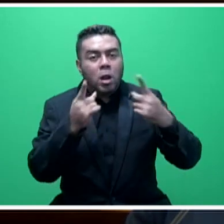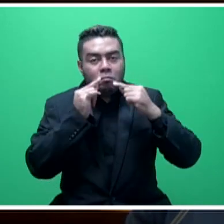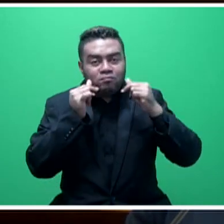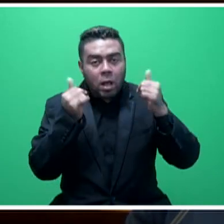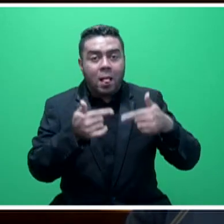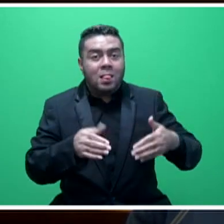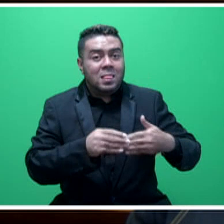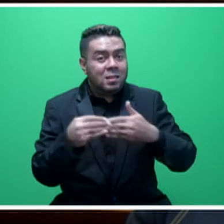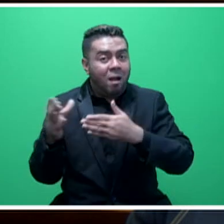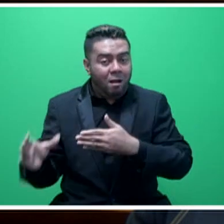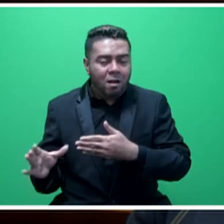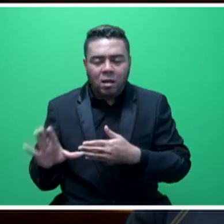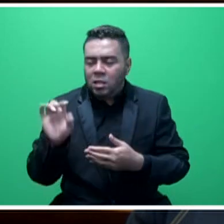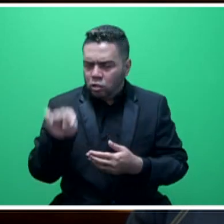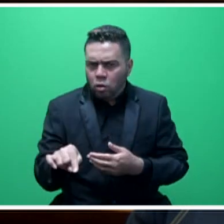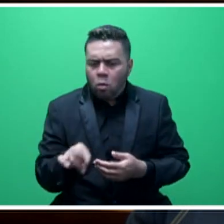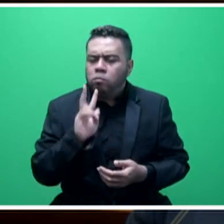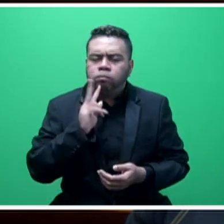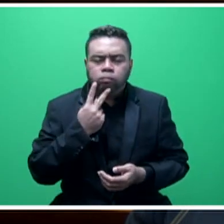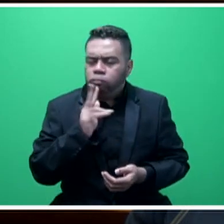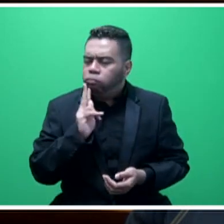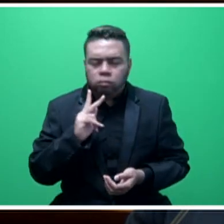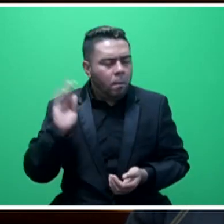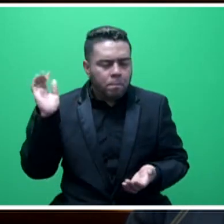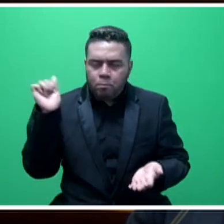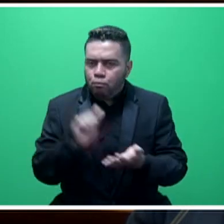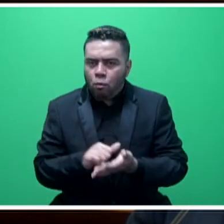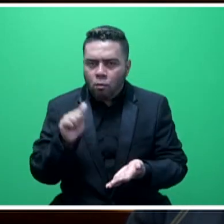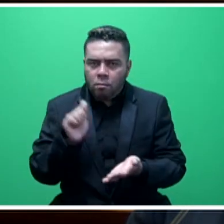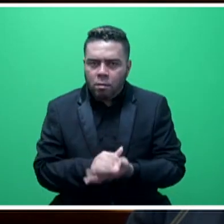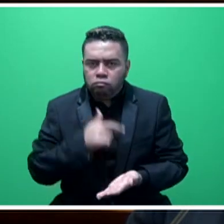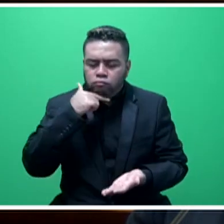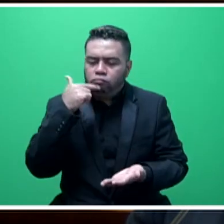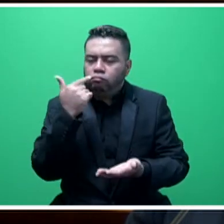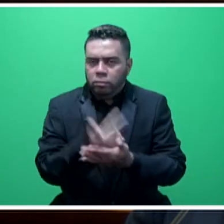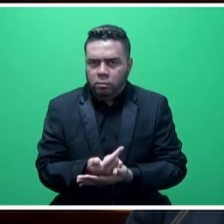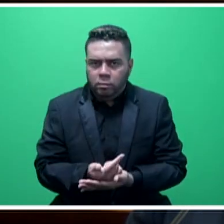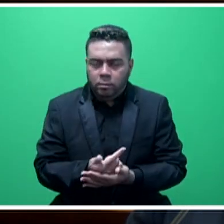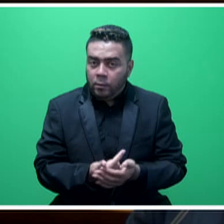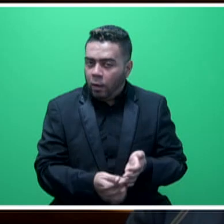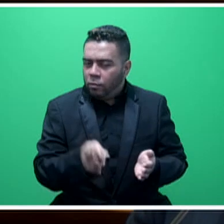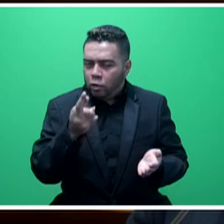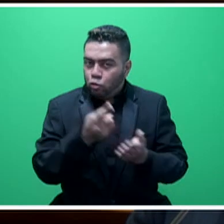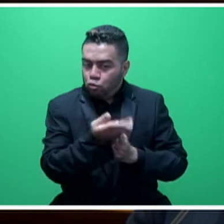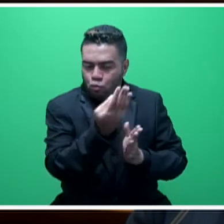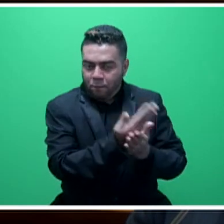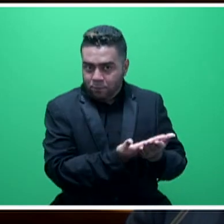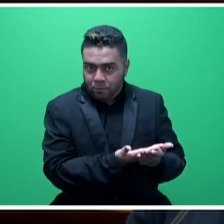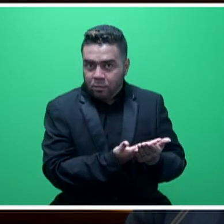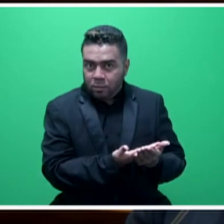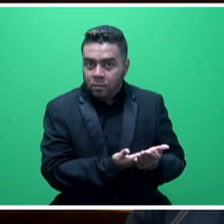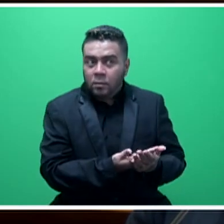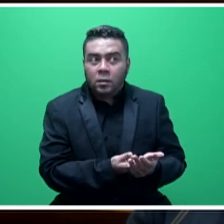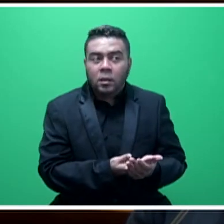an outright fabrication and manipulation of the facts, of the true facts. And once again, true to